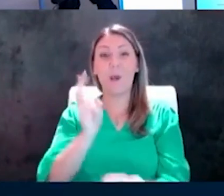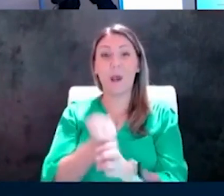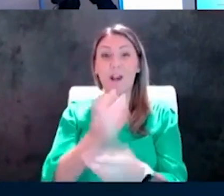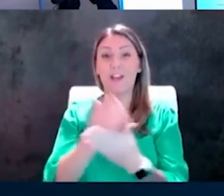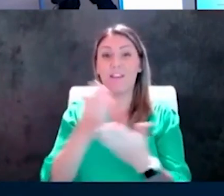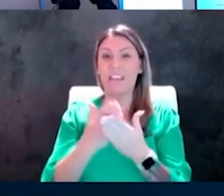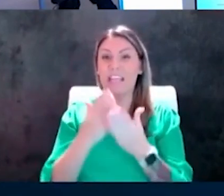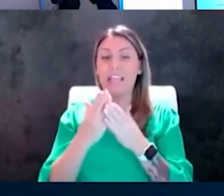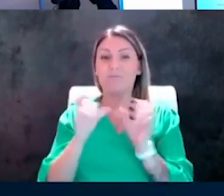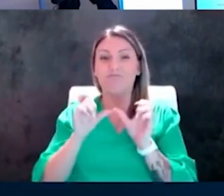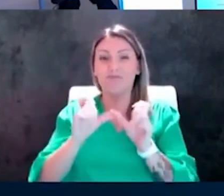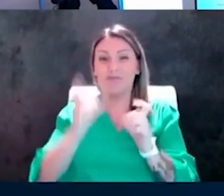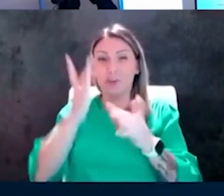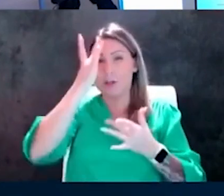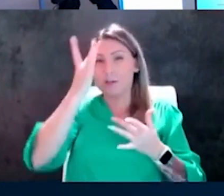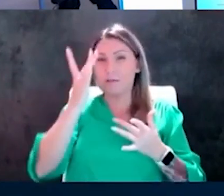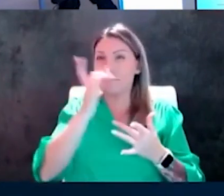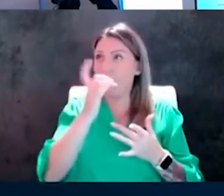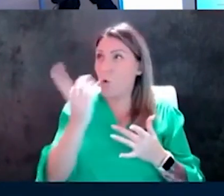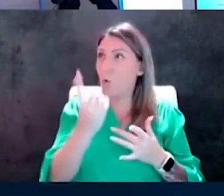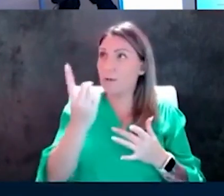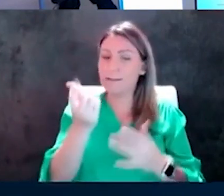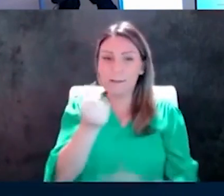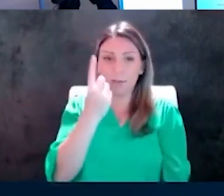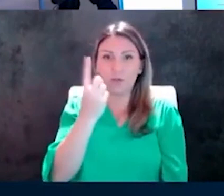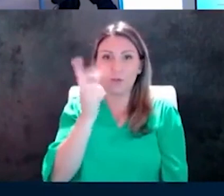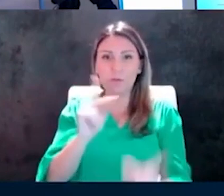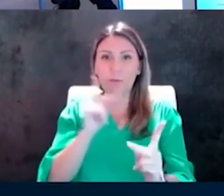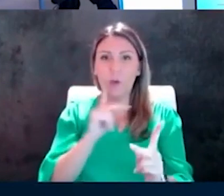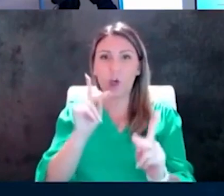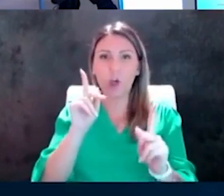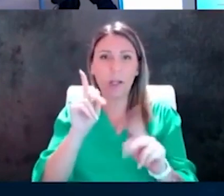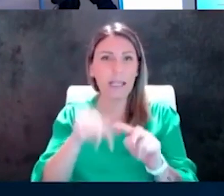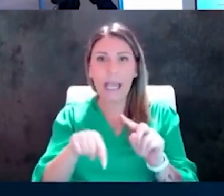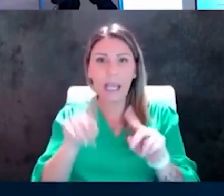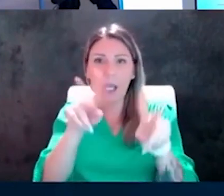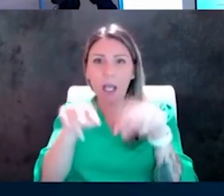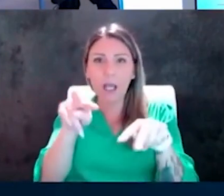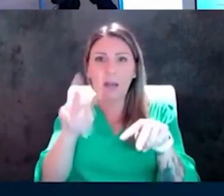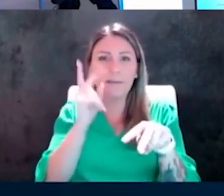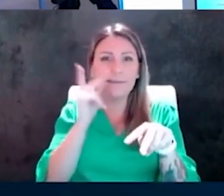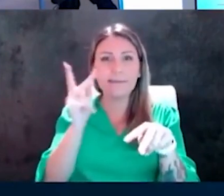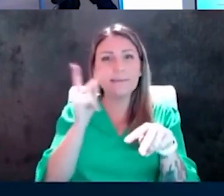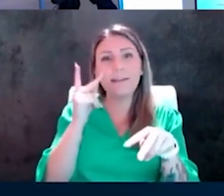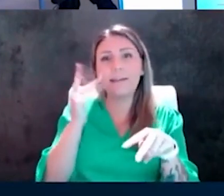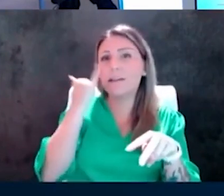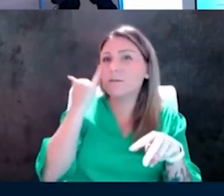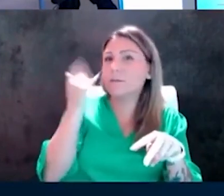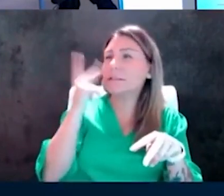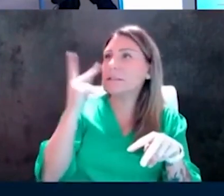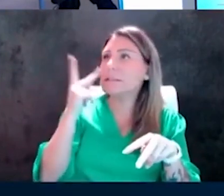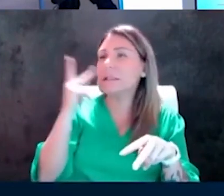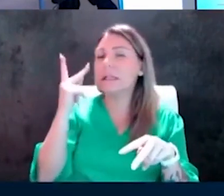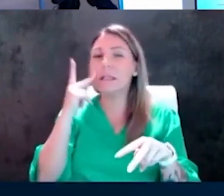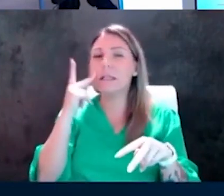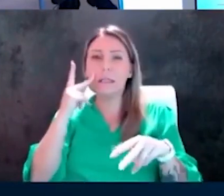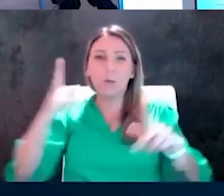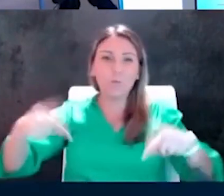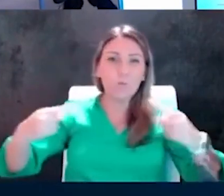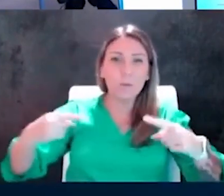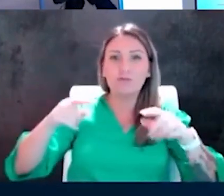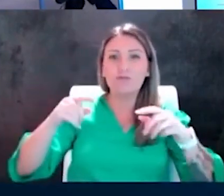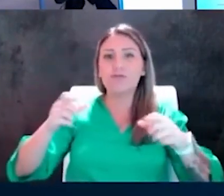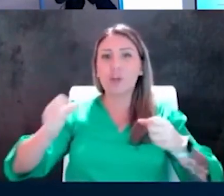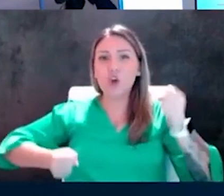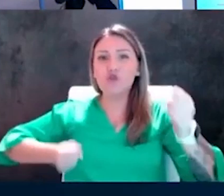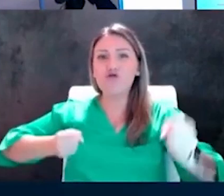don't always understand, and that people can't look at you and see. It's one thing when they can see you in, crutches or whatever, but if people look at you and say, well, you should be